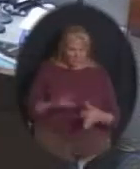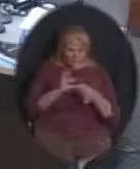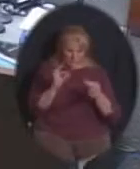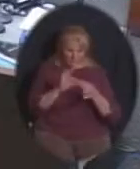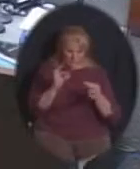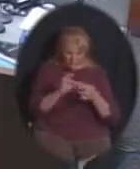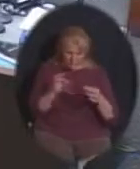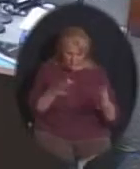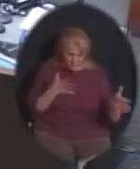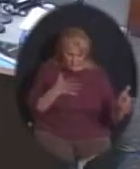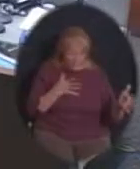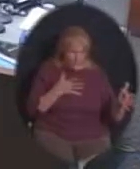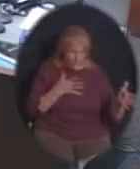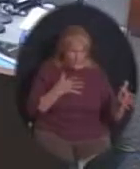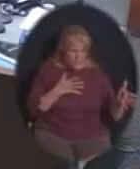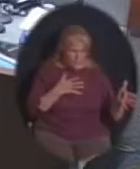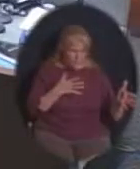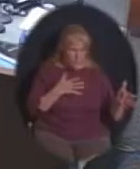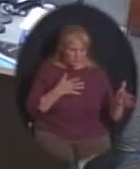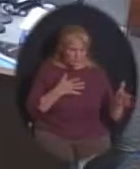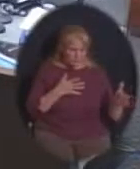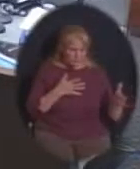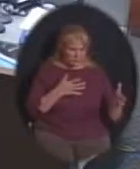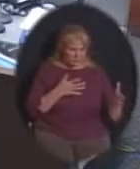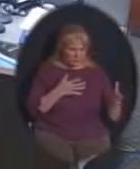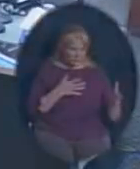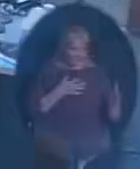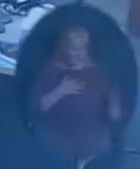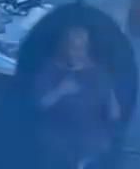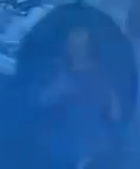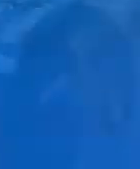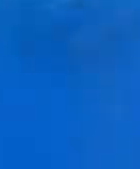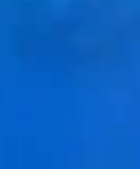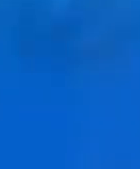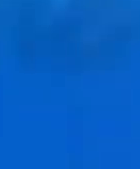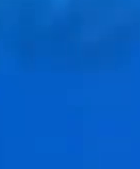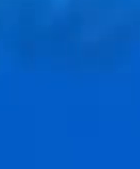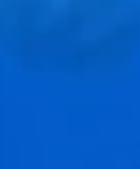not going to give me an opportunity to expand on what you said about me during this meeting? We'll take a break. Thank you.